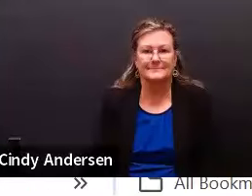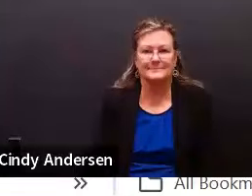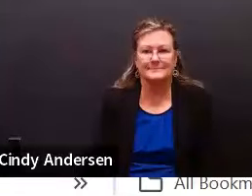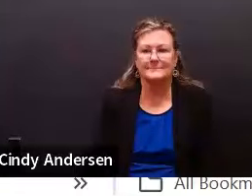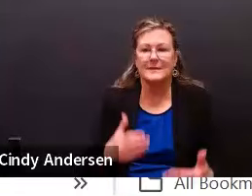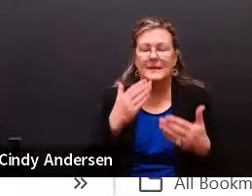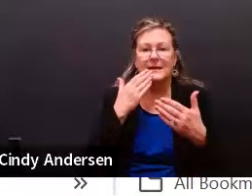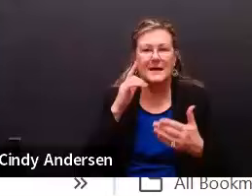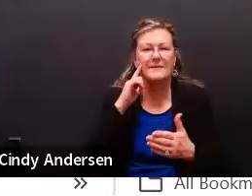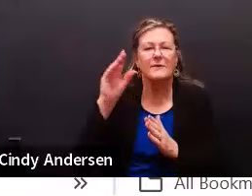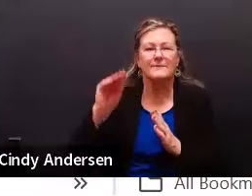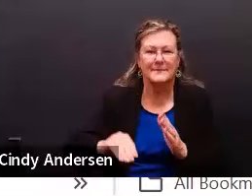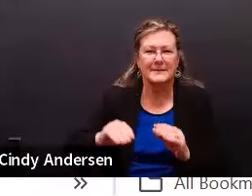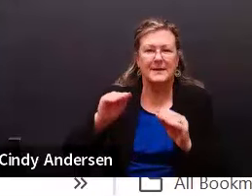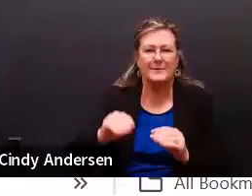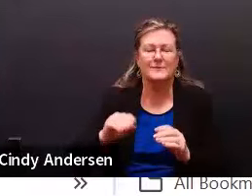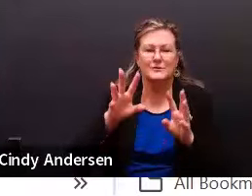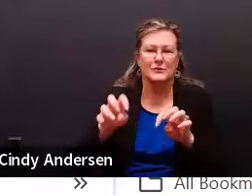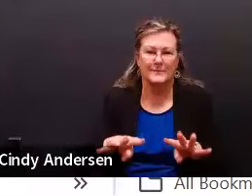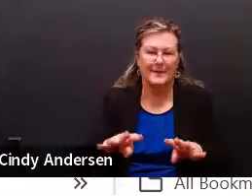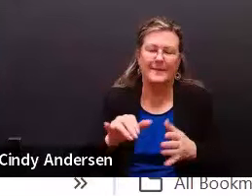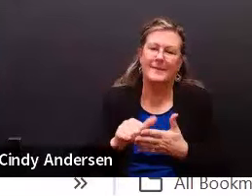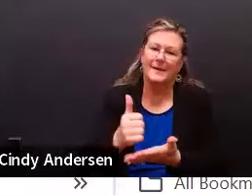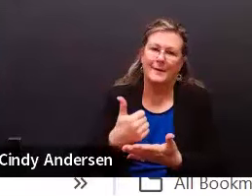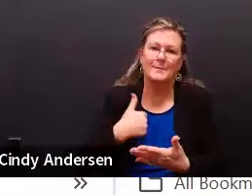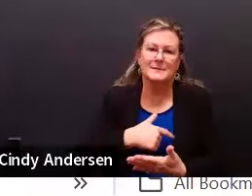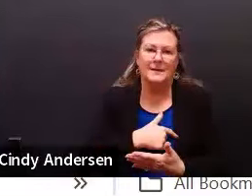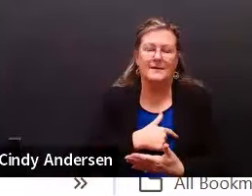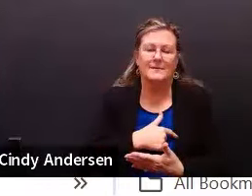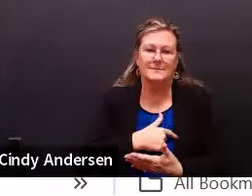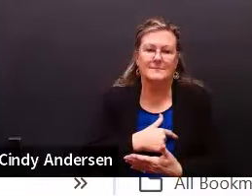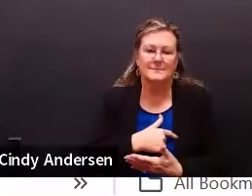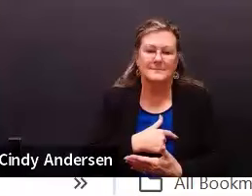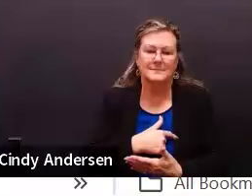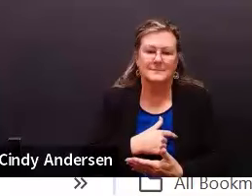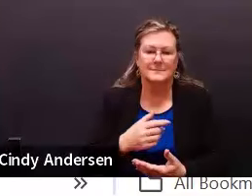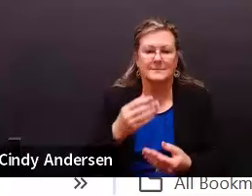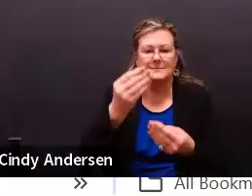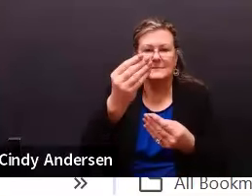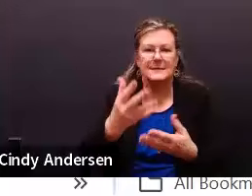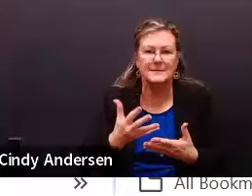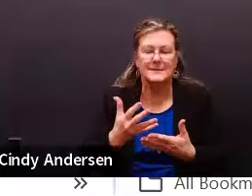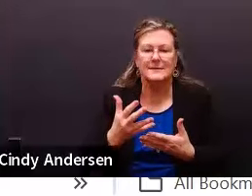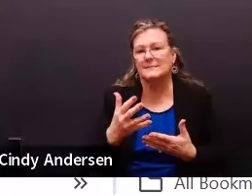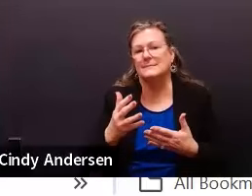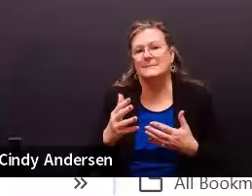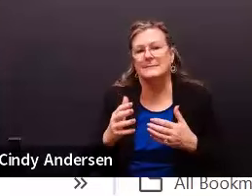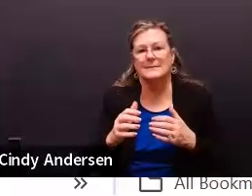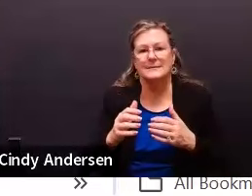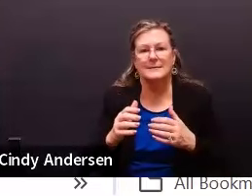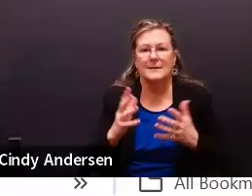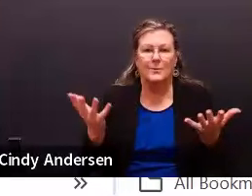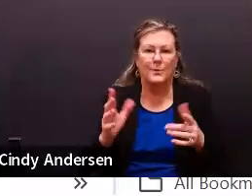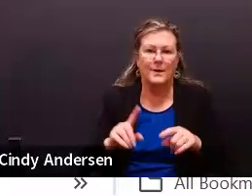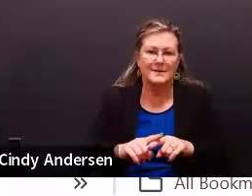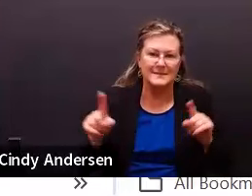And thank you for filling out that survey. Again, it just really helps us. It helps inform us like what we can do